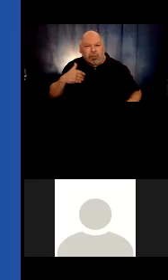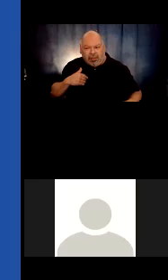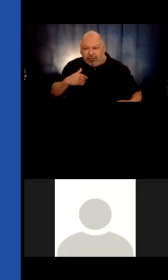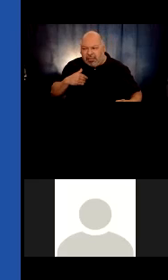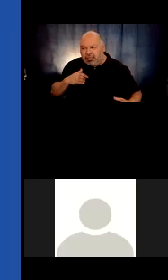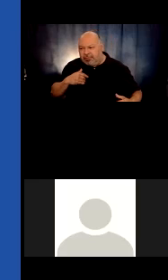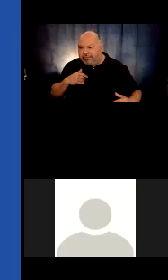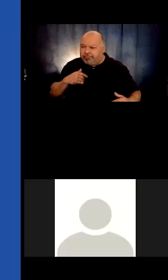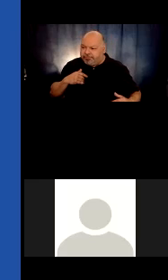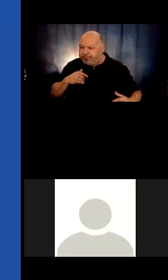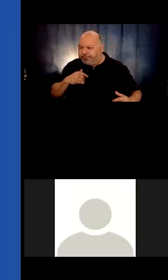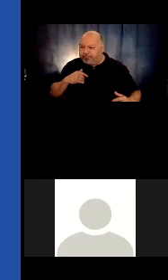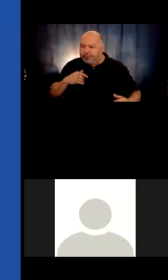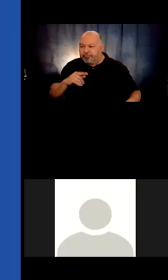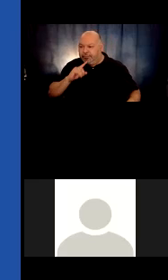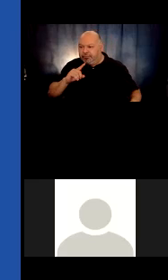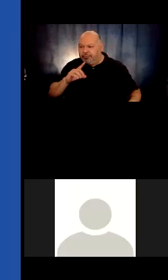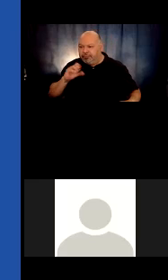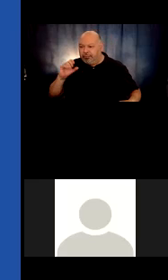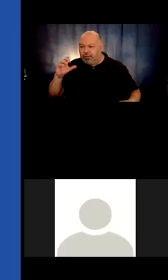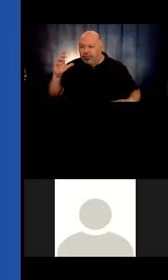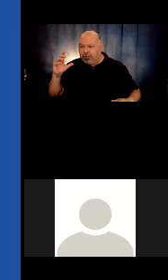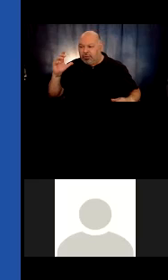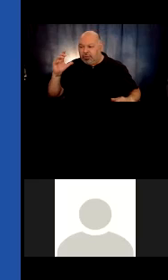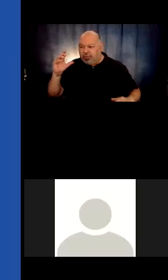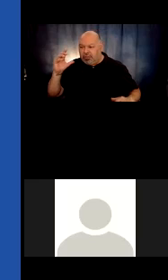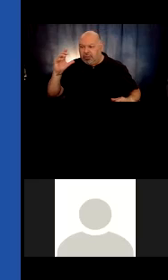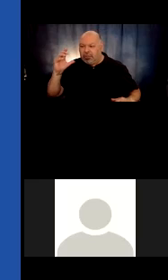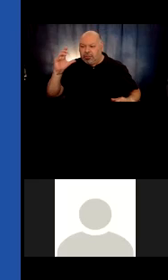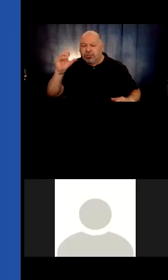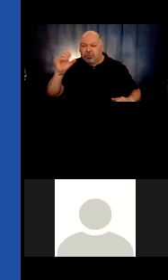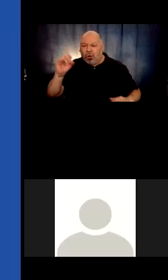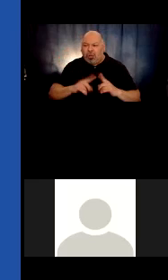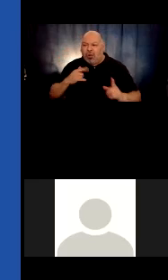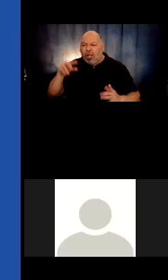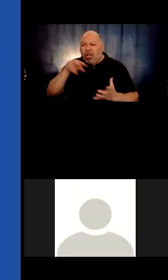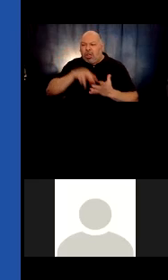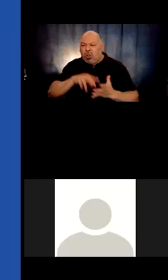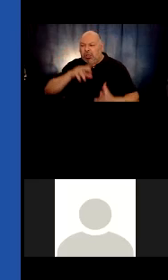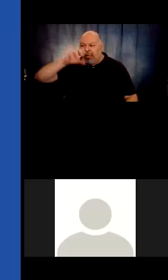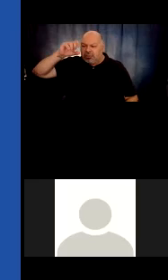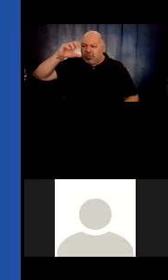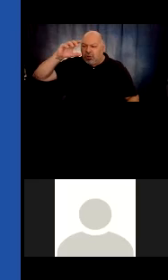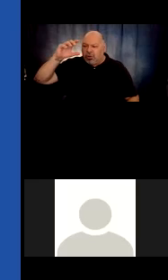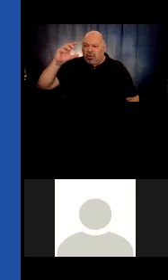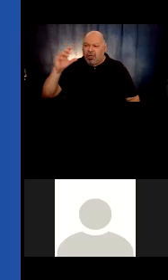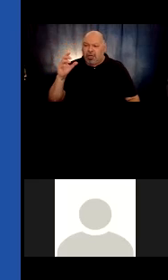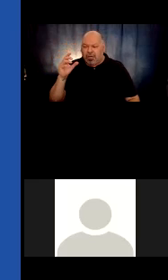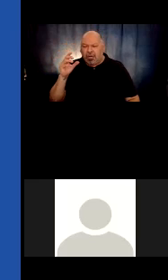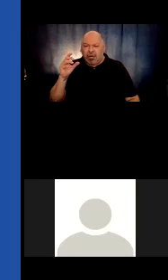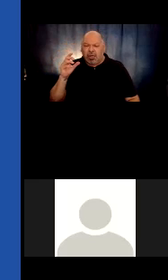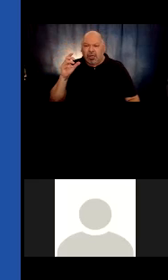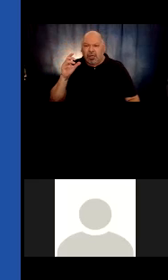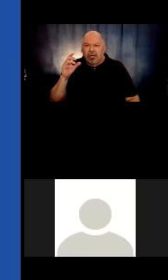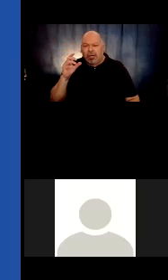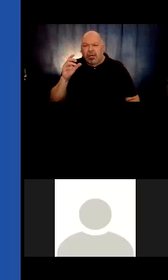of breakthrough. Are we seeing breakthrough cases right now? And can we look at, of the 400 people who are in the hospital right now,